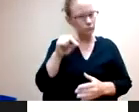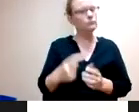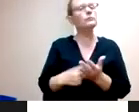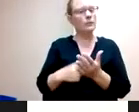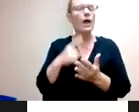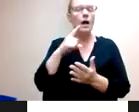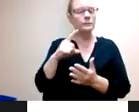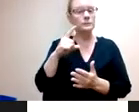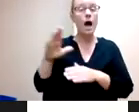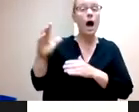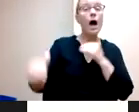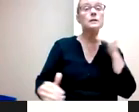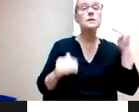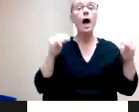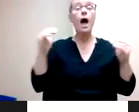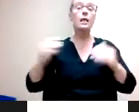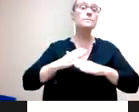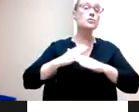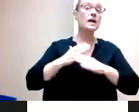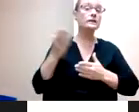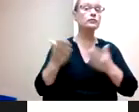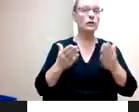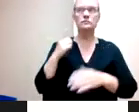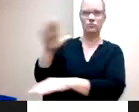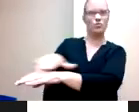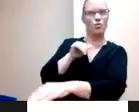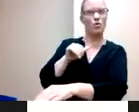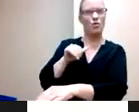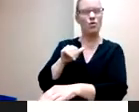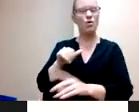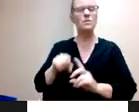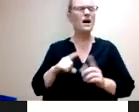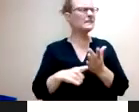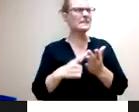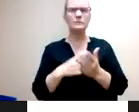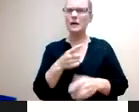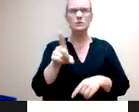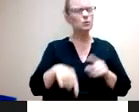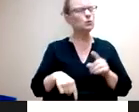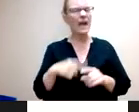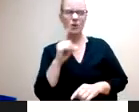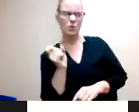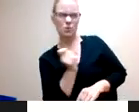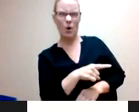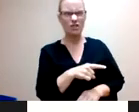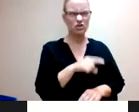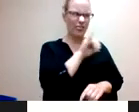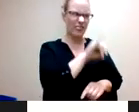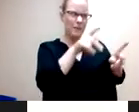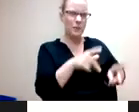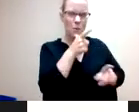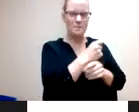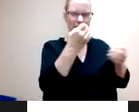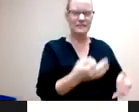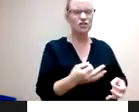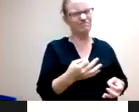of them, you are unable to question that decision maker. And that's very difficult. And